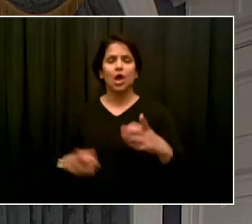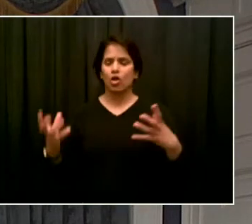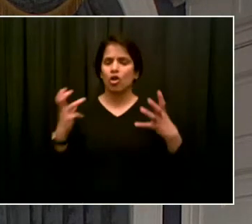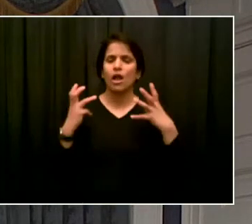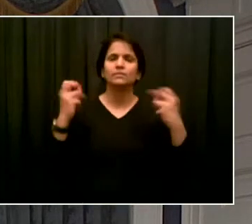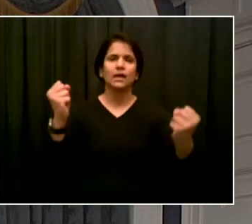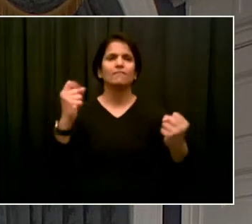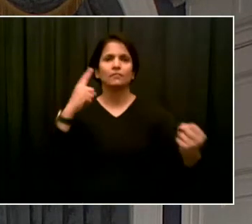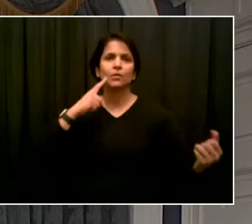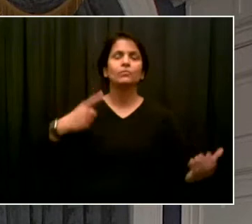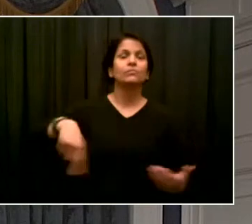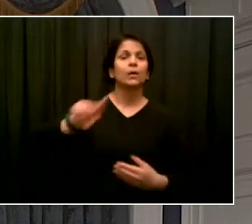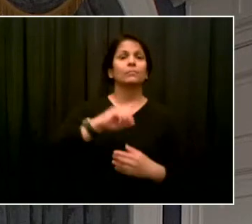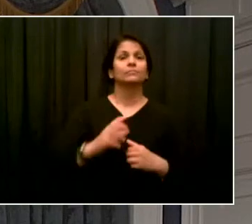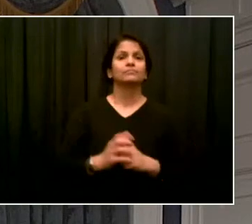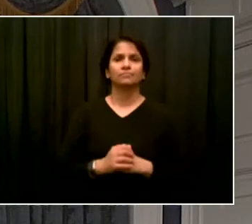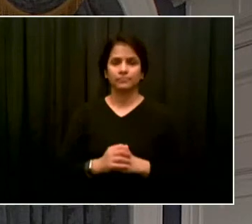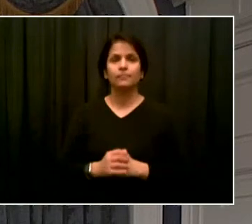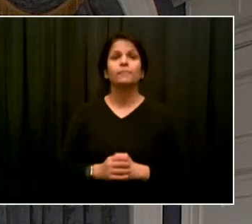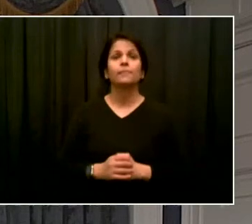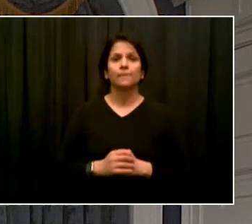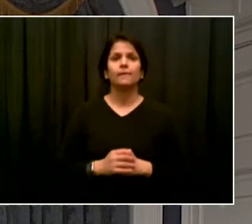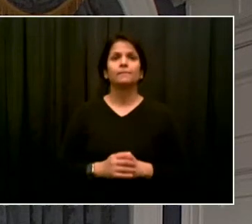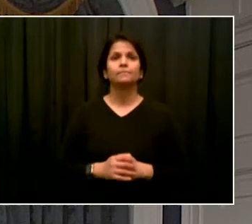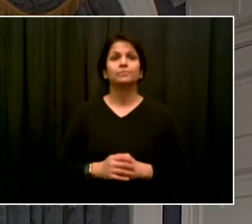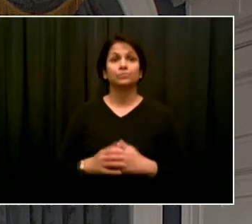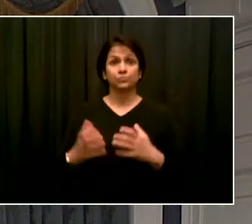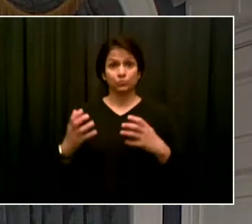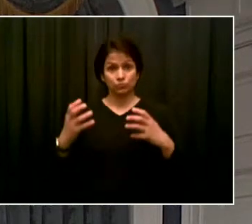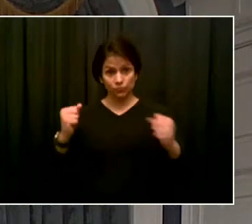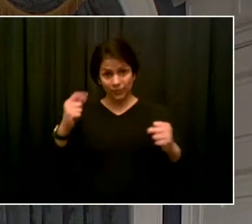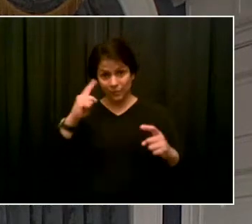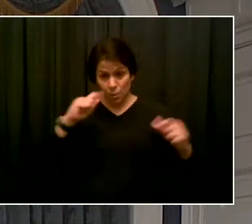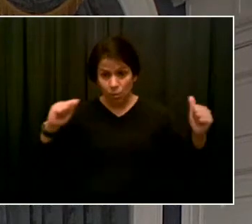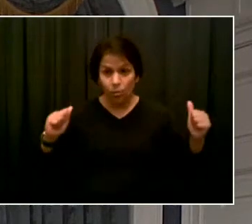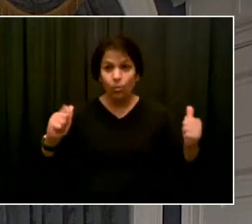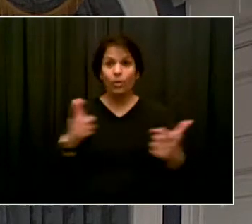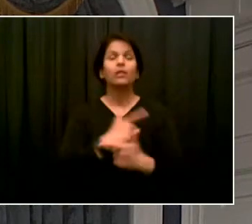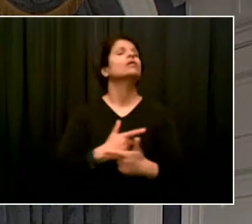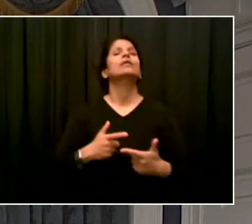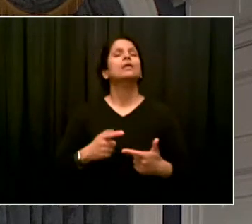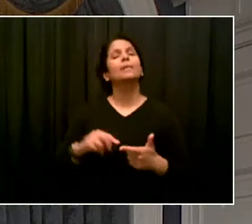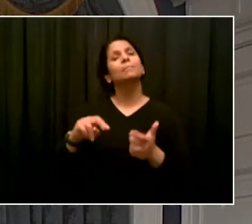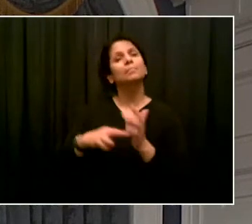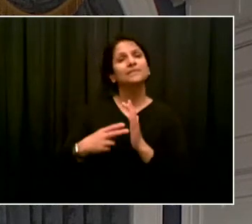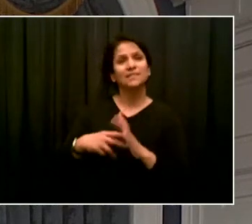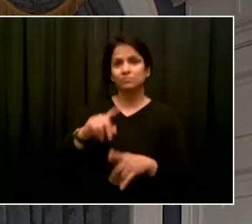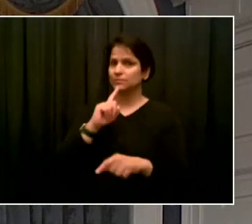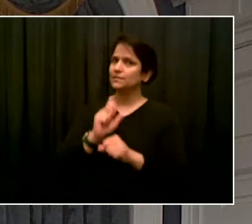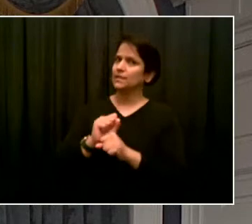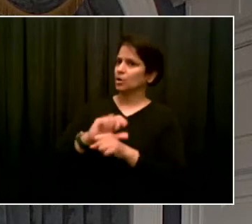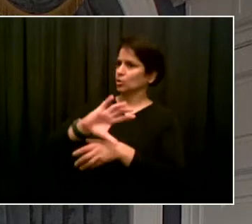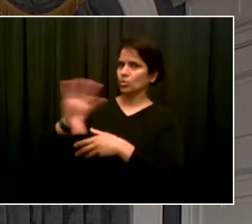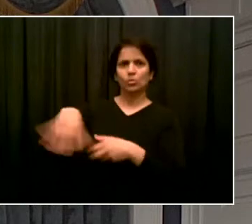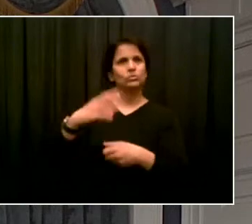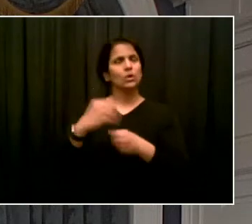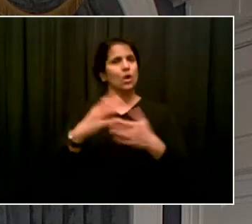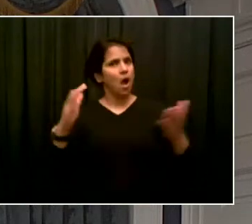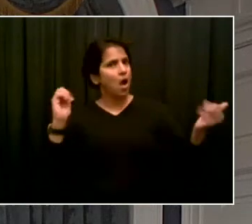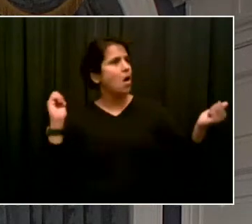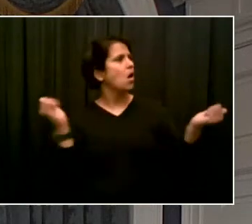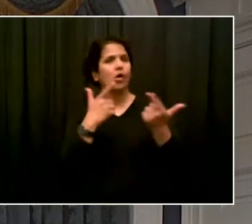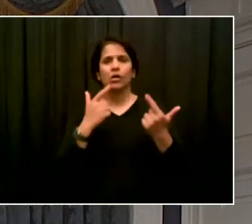of us. And it means addressing everyone's needs, including the challenges that have been created by the trauma of the